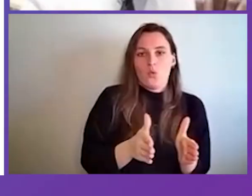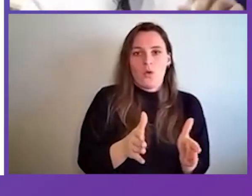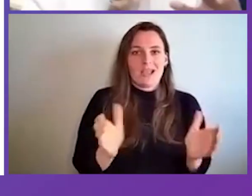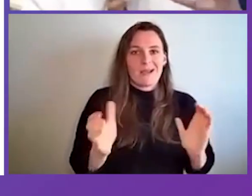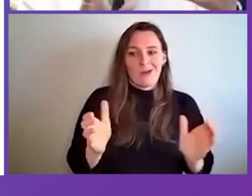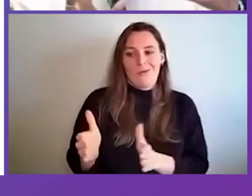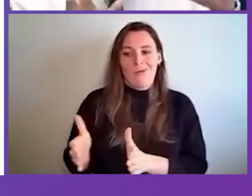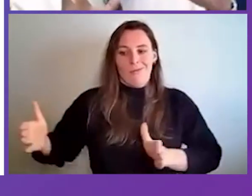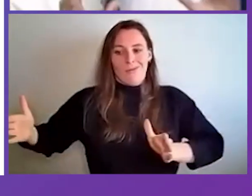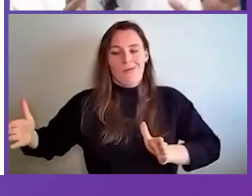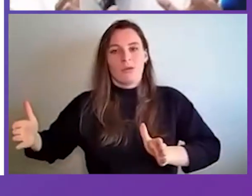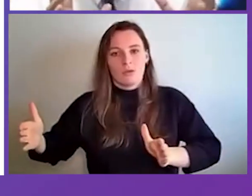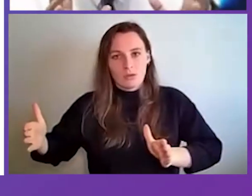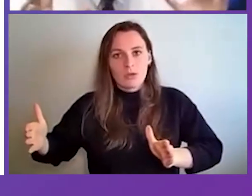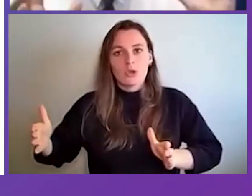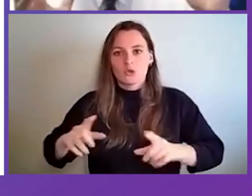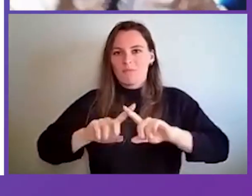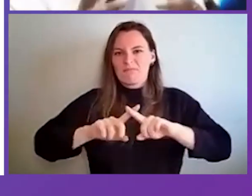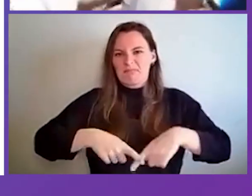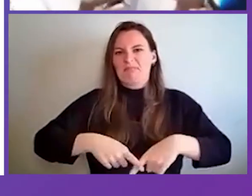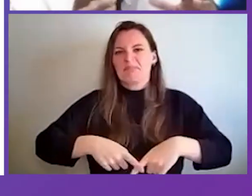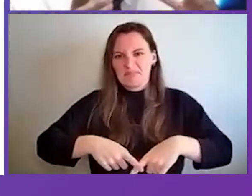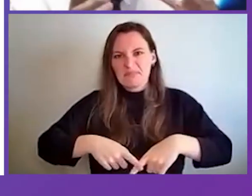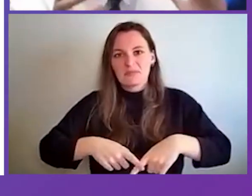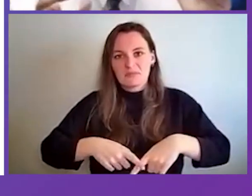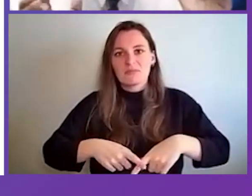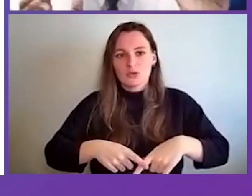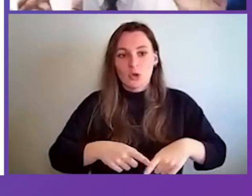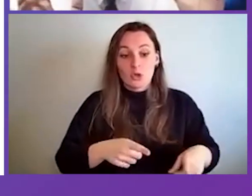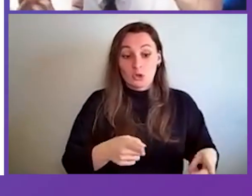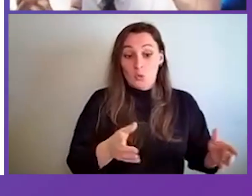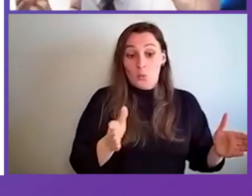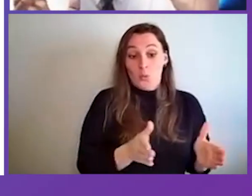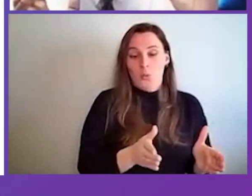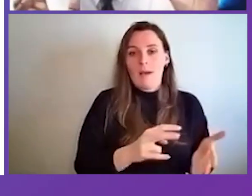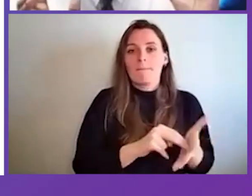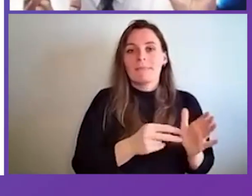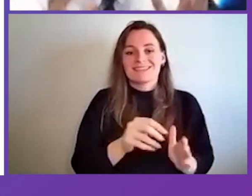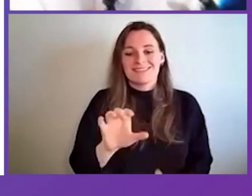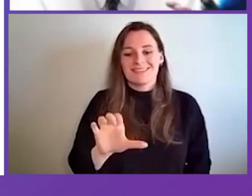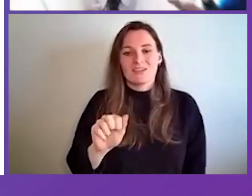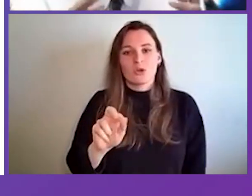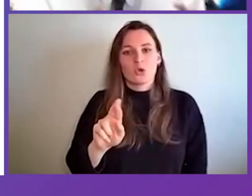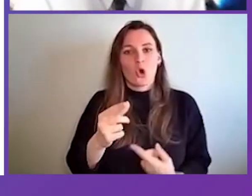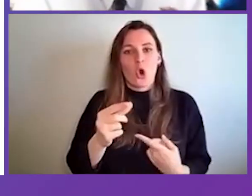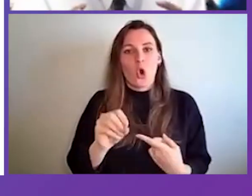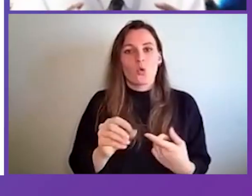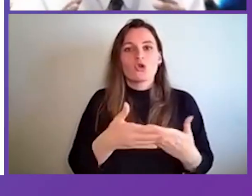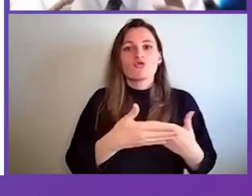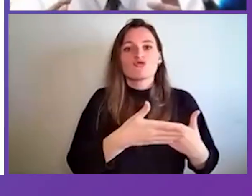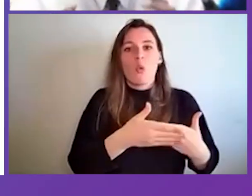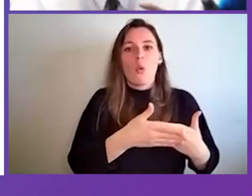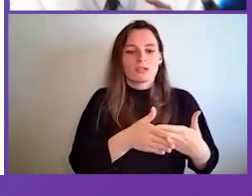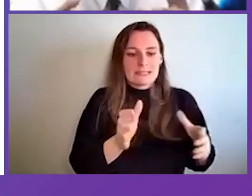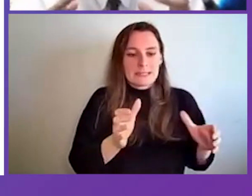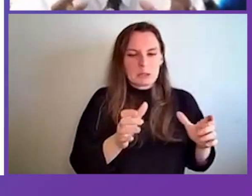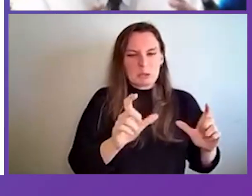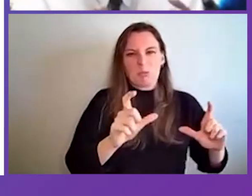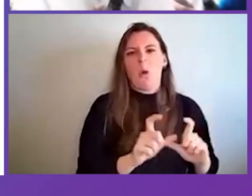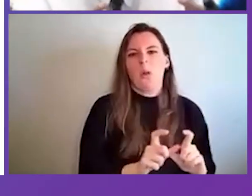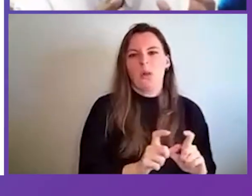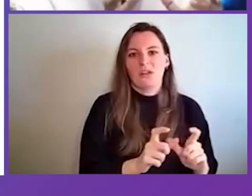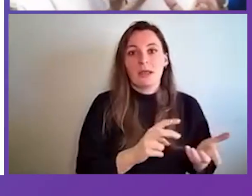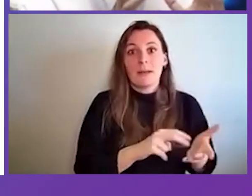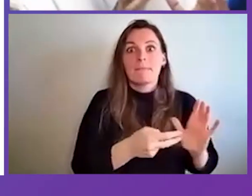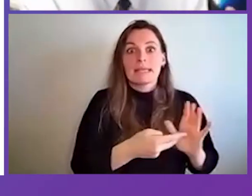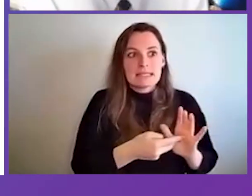of damage. Narrow body aircraft have smaller cargo doors. It can be more difficult to get wheelchairs and other